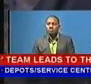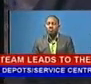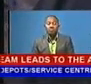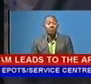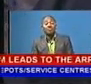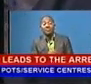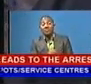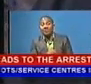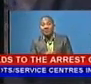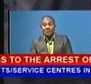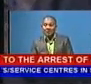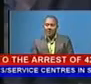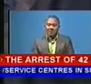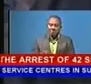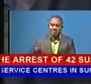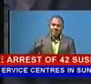And the petitioner's